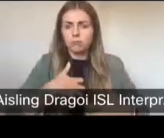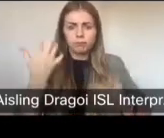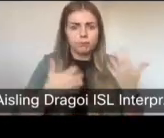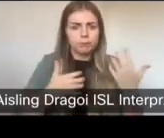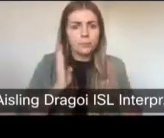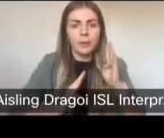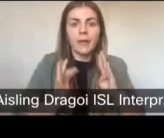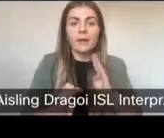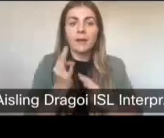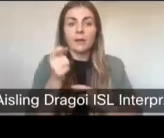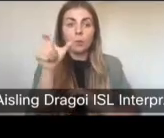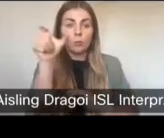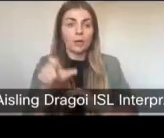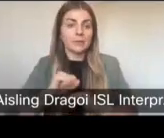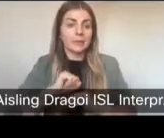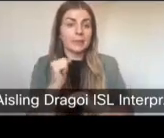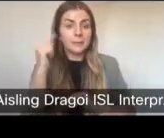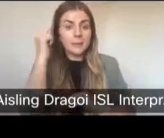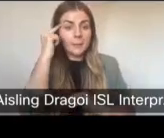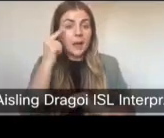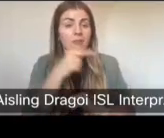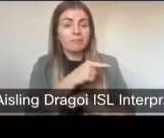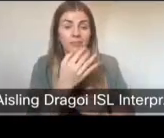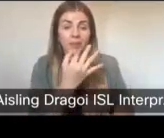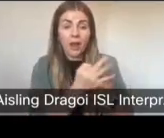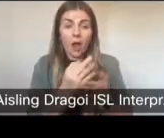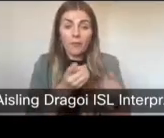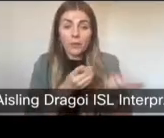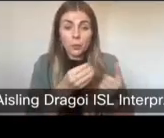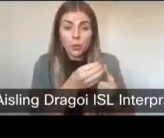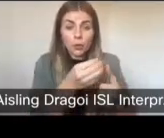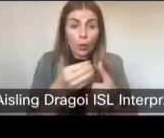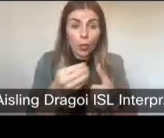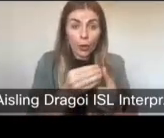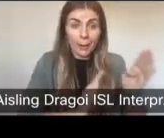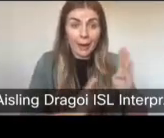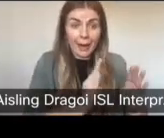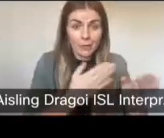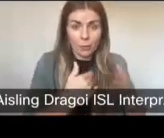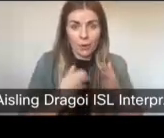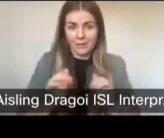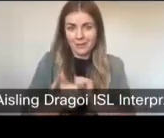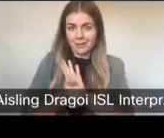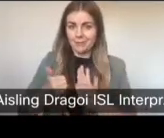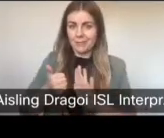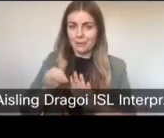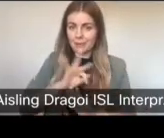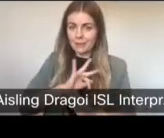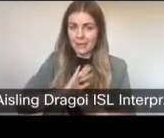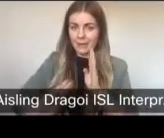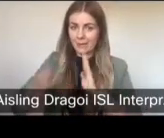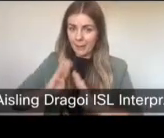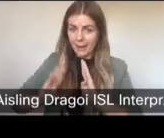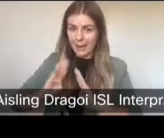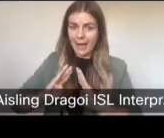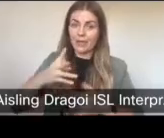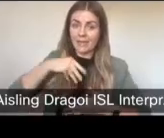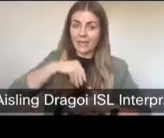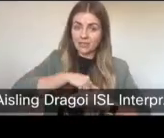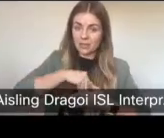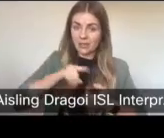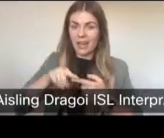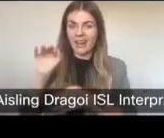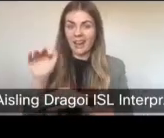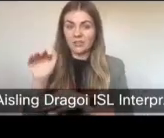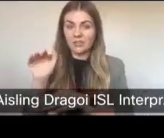one bears in mind that they are often doing to others what they experience has been done to them both externally and internally. So in this waiting